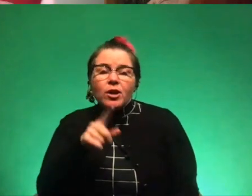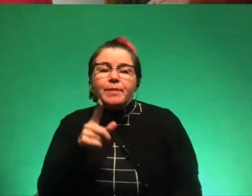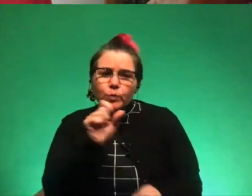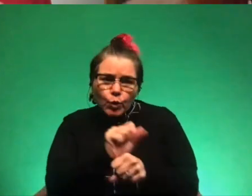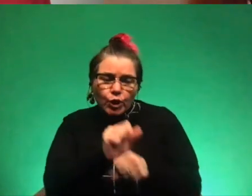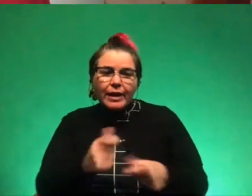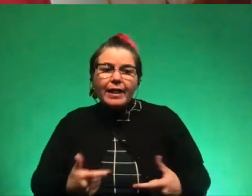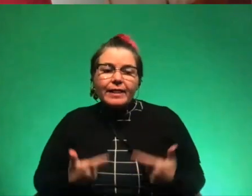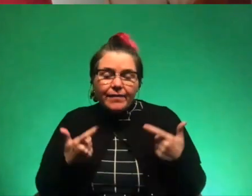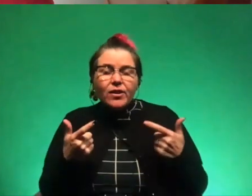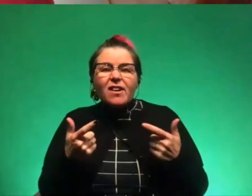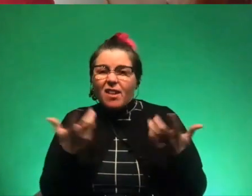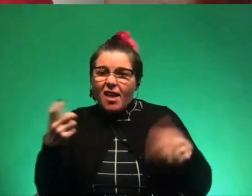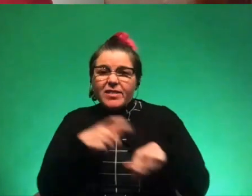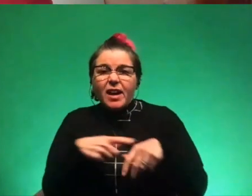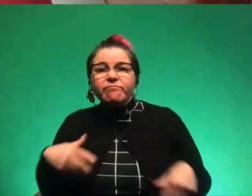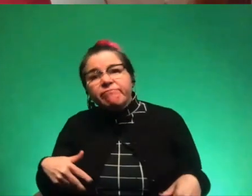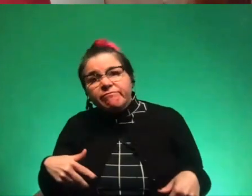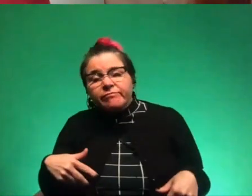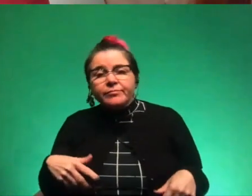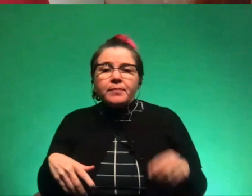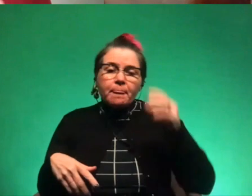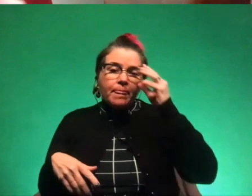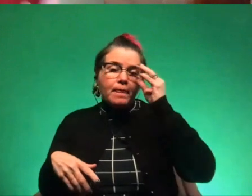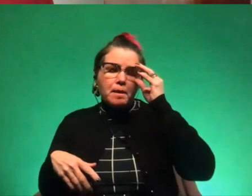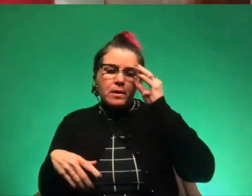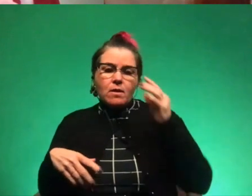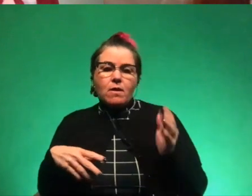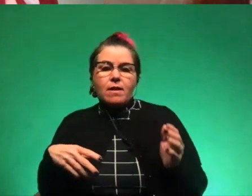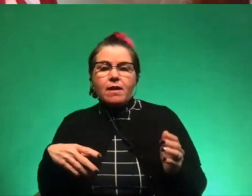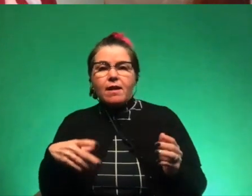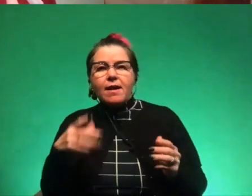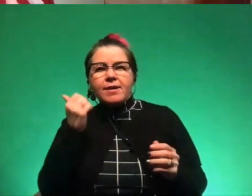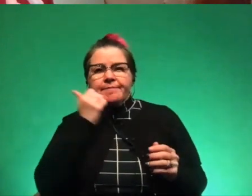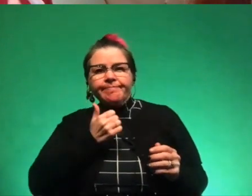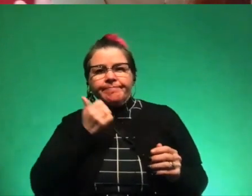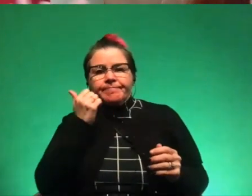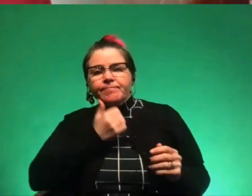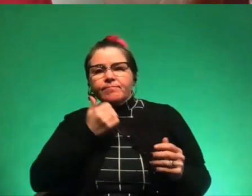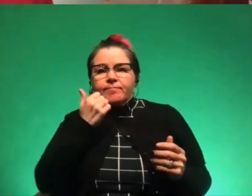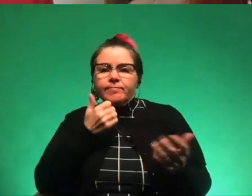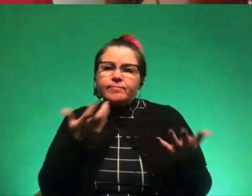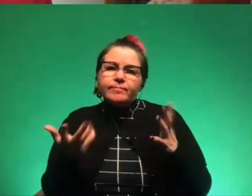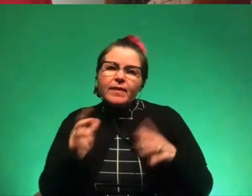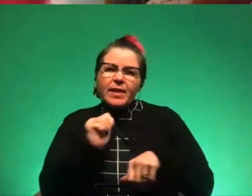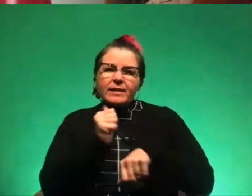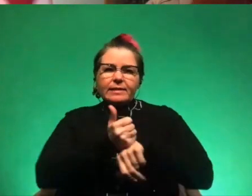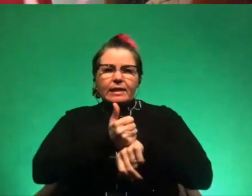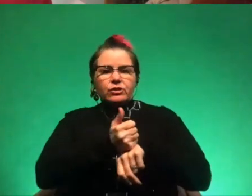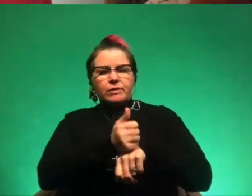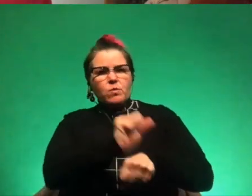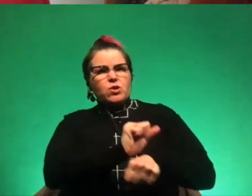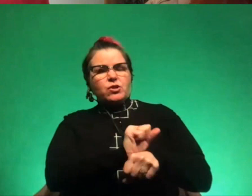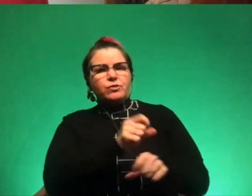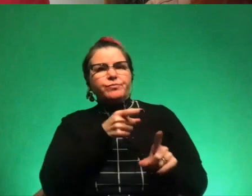there, there's a bit of downtime. So I guess day to day, the station that I was at, and